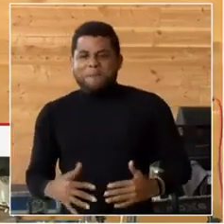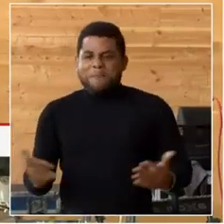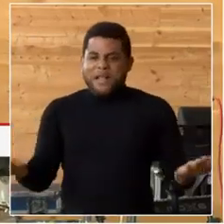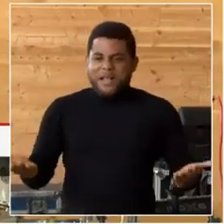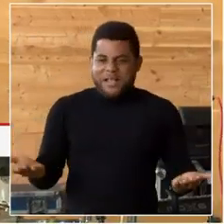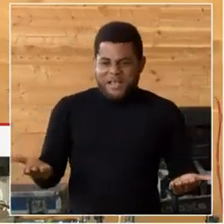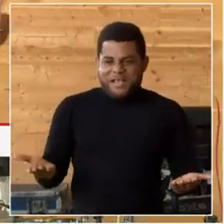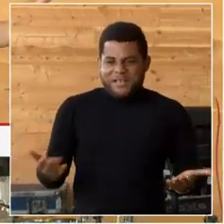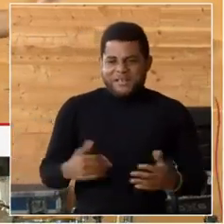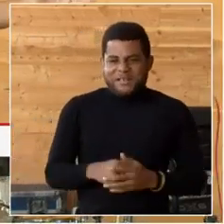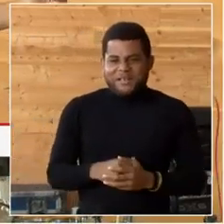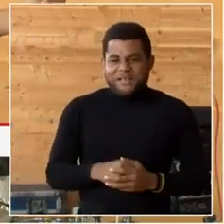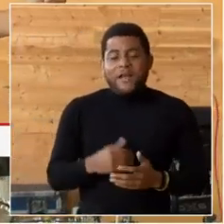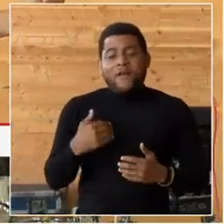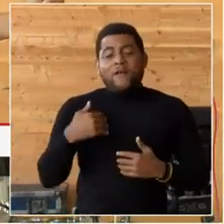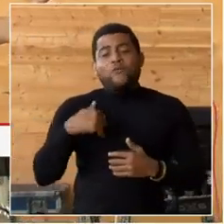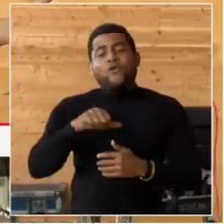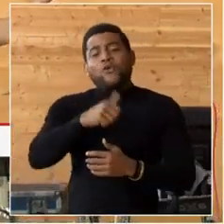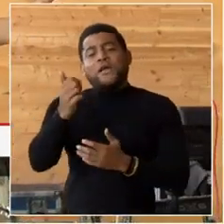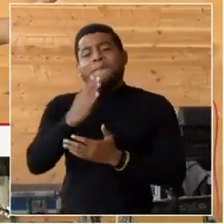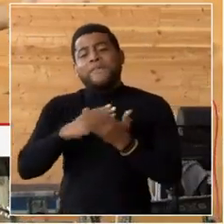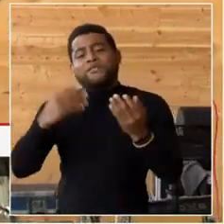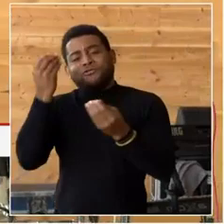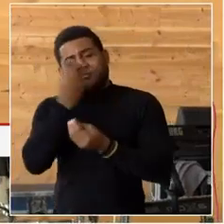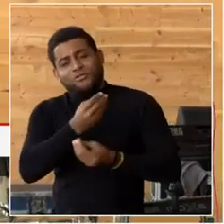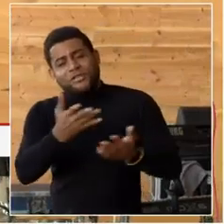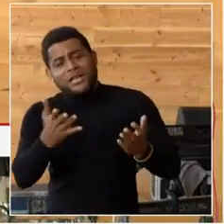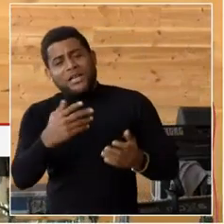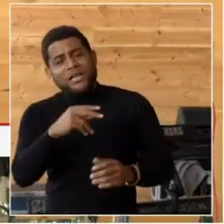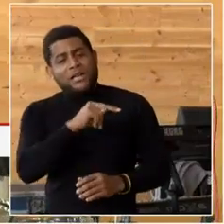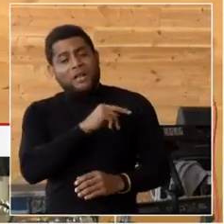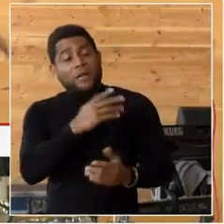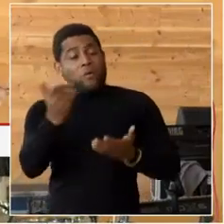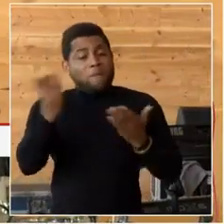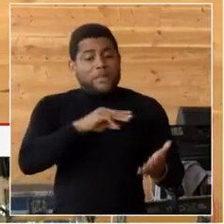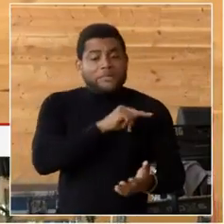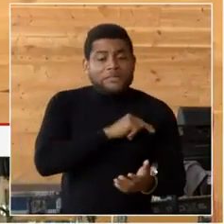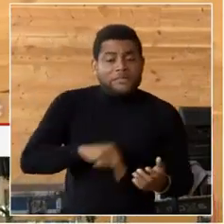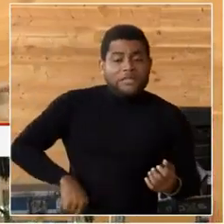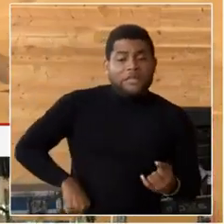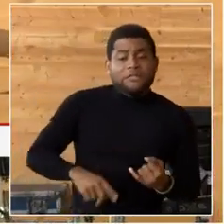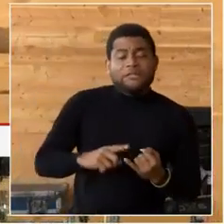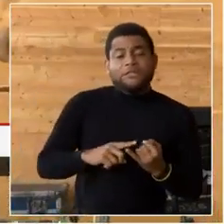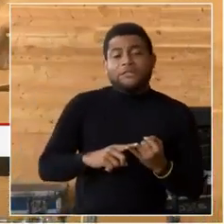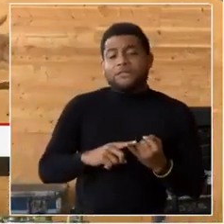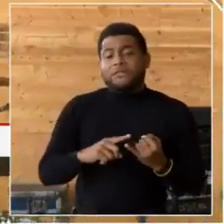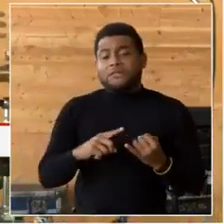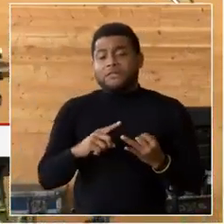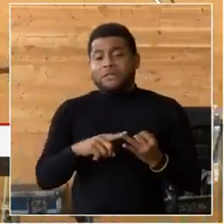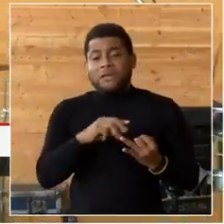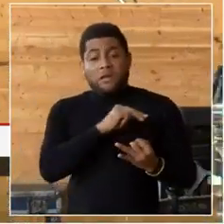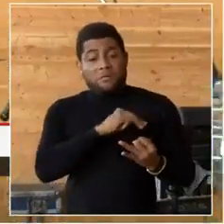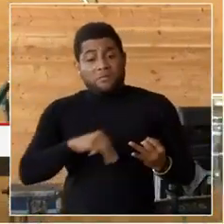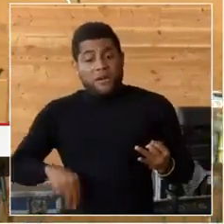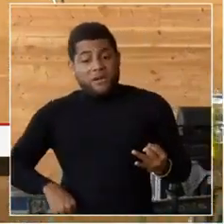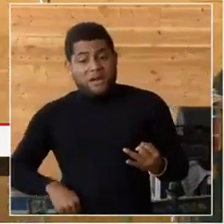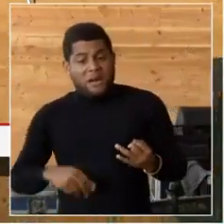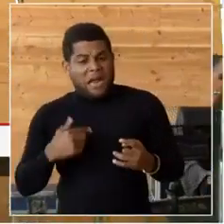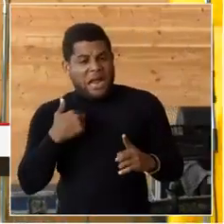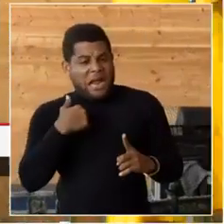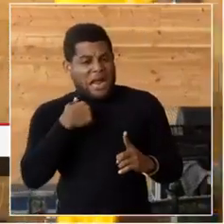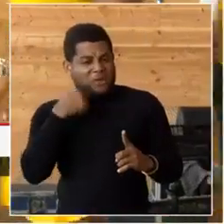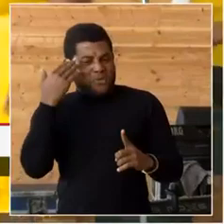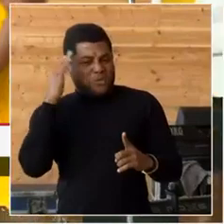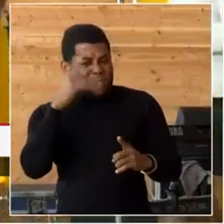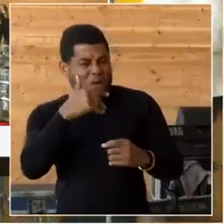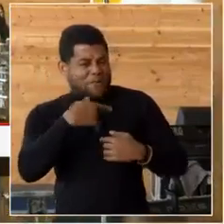there's another part to this announcement. I want to bring Natasha and Alana to come up to, and the mayor. I didn't even know you were still here. I thought